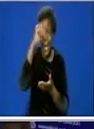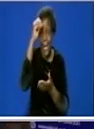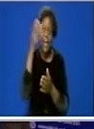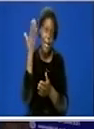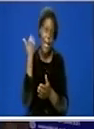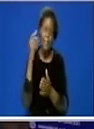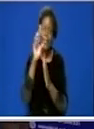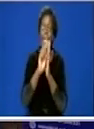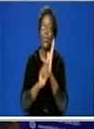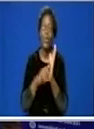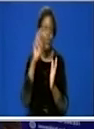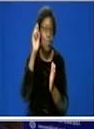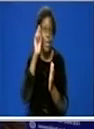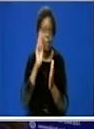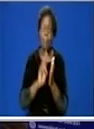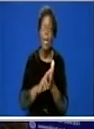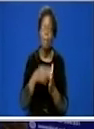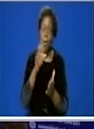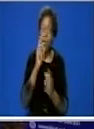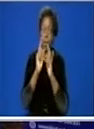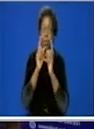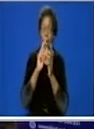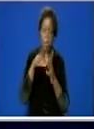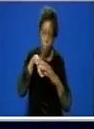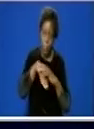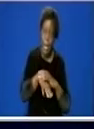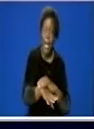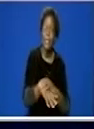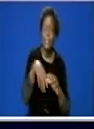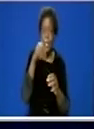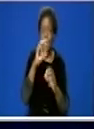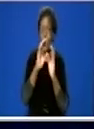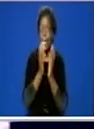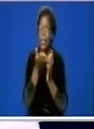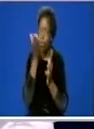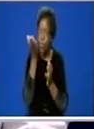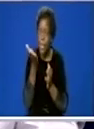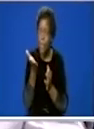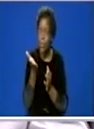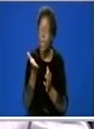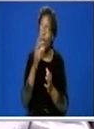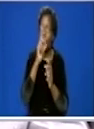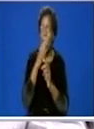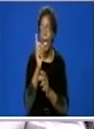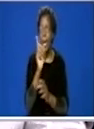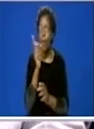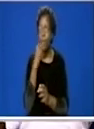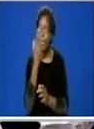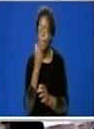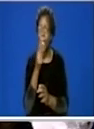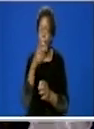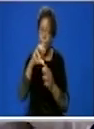lesson. You remember? We talked about support implants, but more so implants. That's what we focused on. Yes, where we said they are